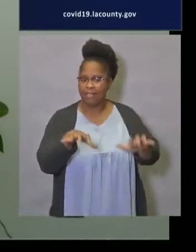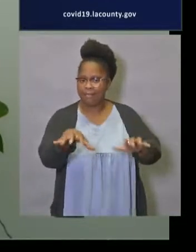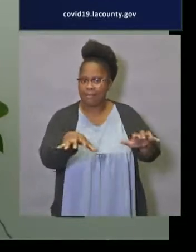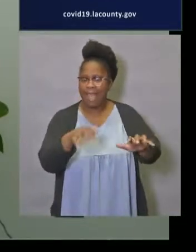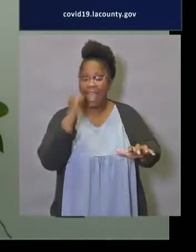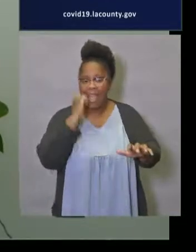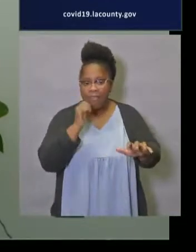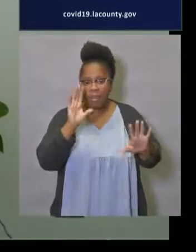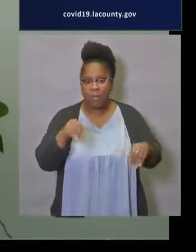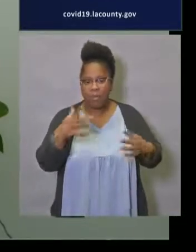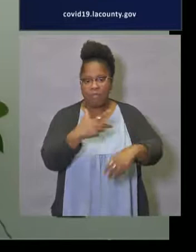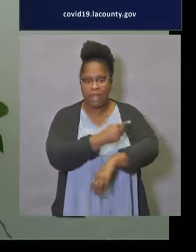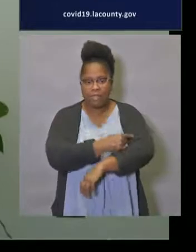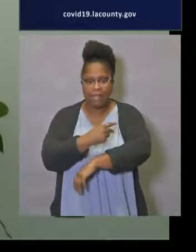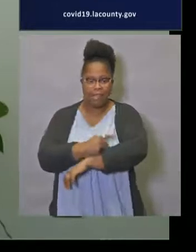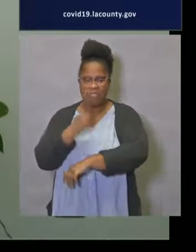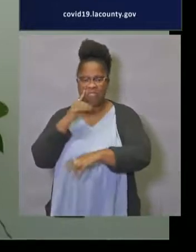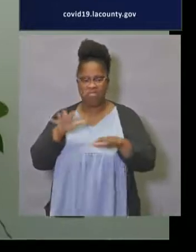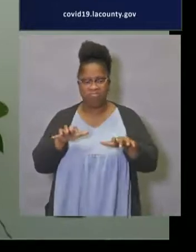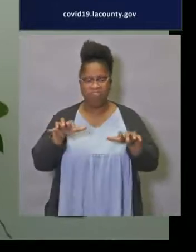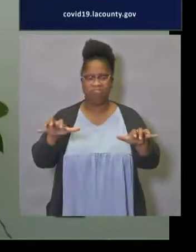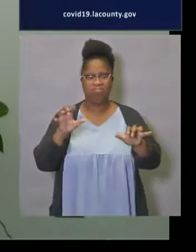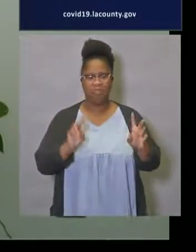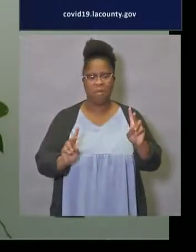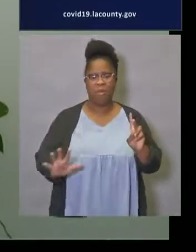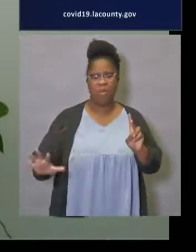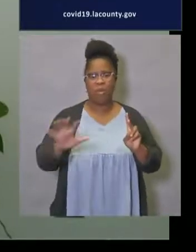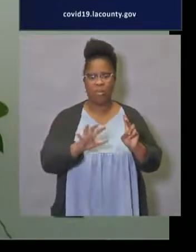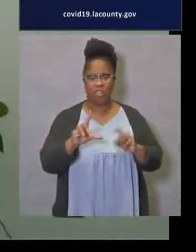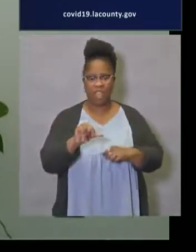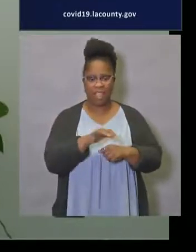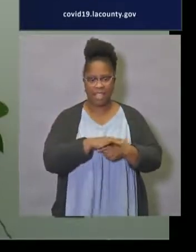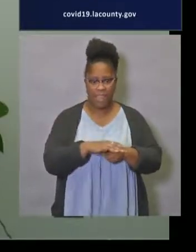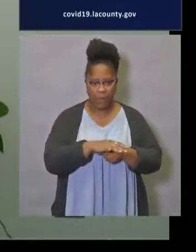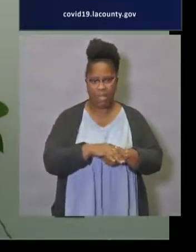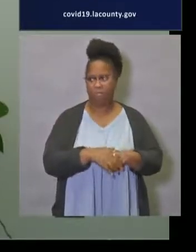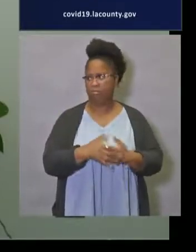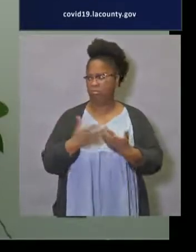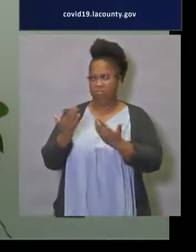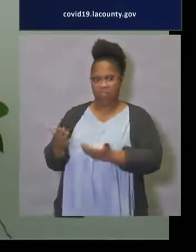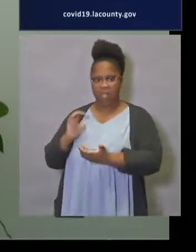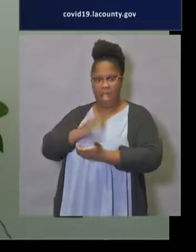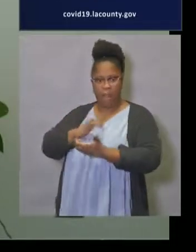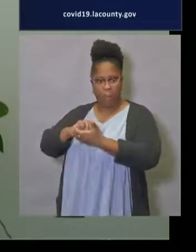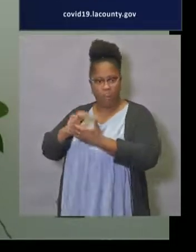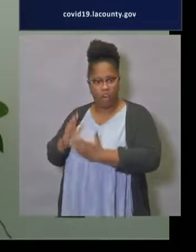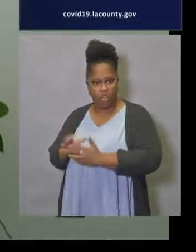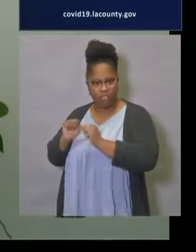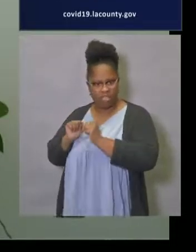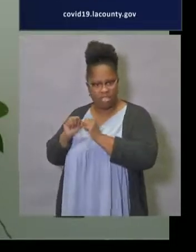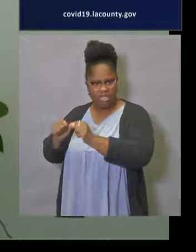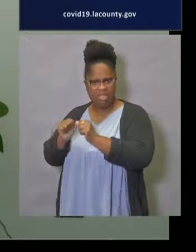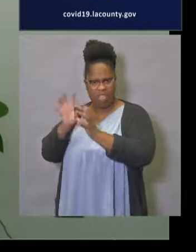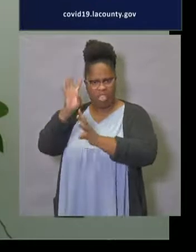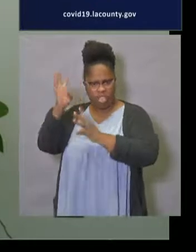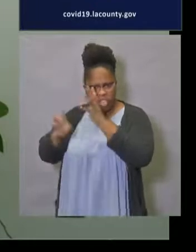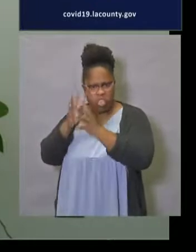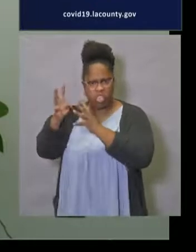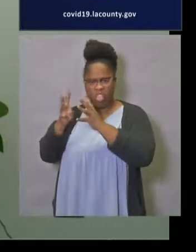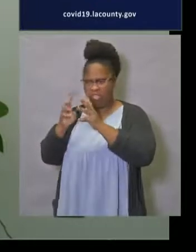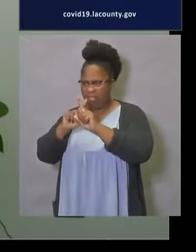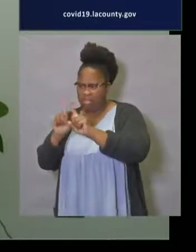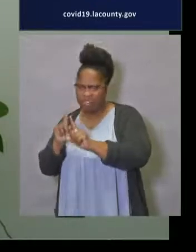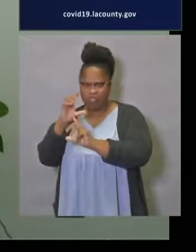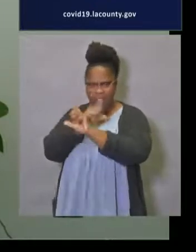vaccines to thousands of people in LA County, to our many partners that are continually innovating to create ways